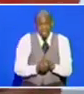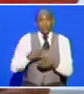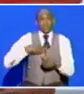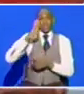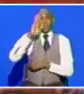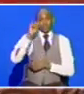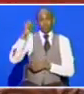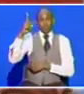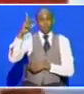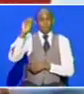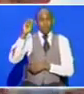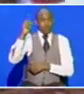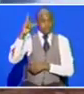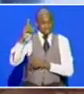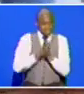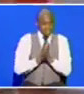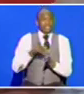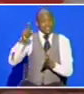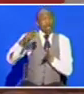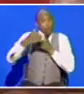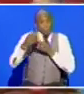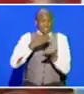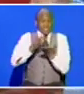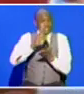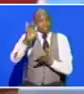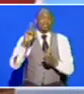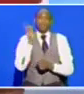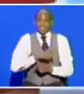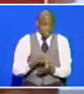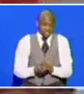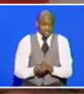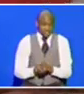Brookbond kwa sababu leases ziko karibu kuisha.